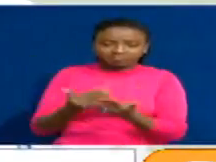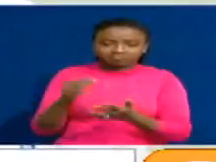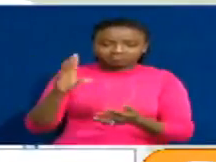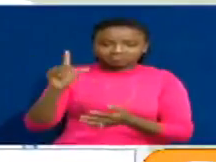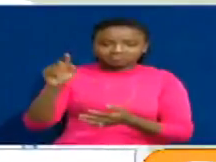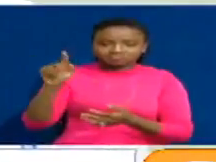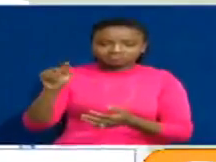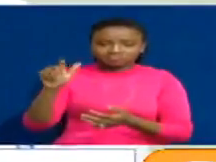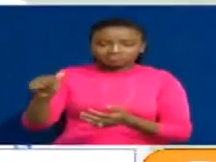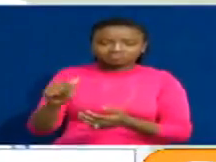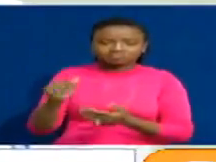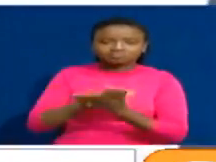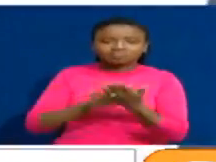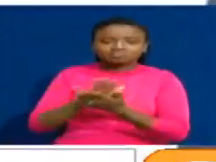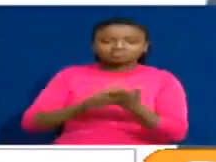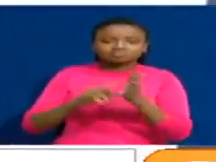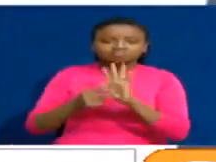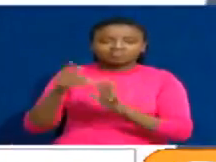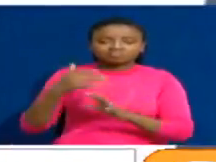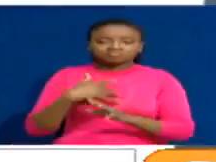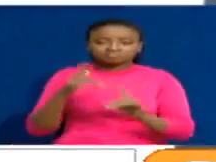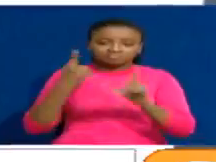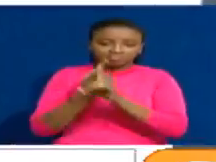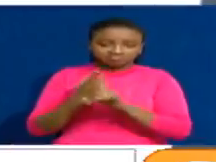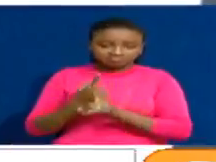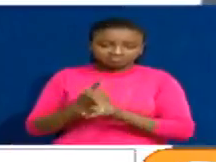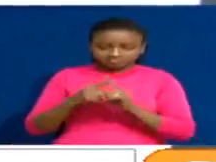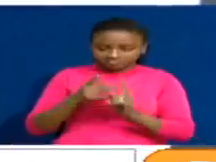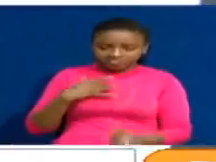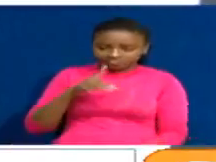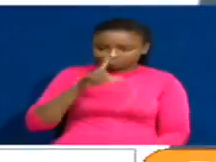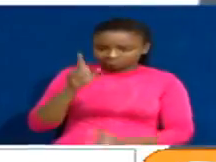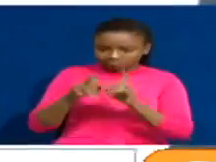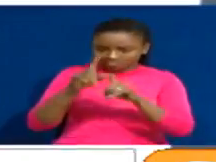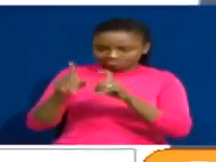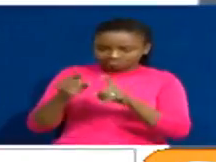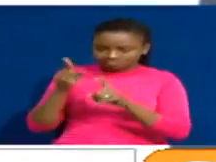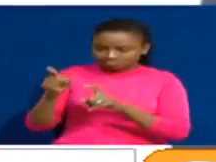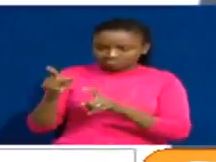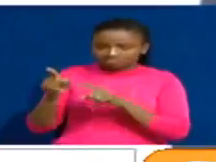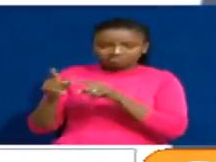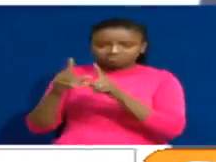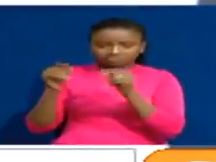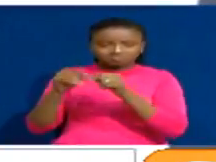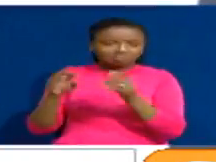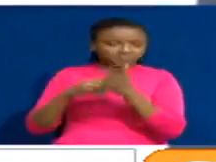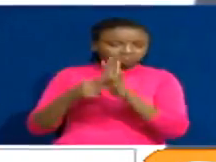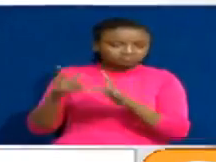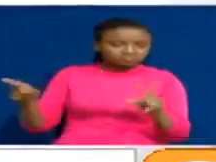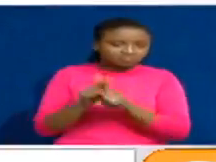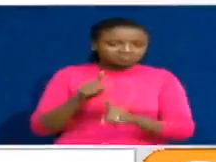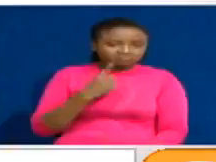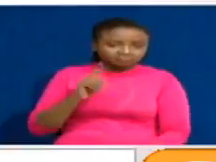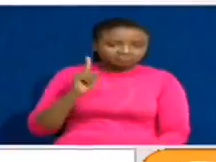other COVID variants that we have. But it is what these messages mean, or what they translate to, that scientists have to